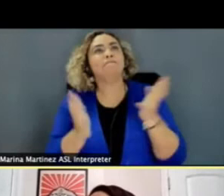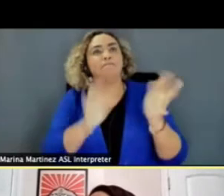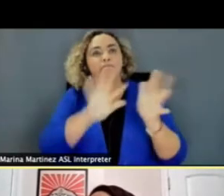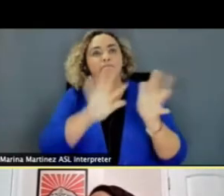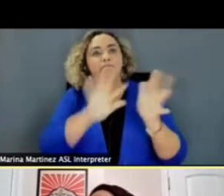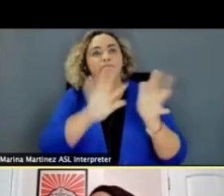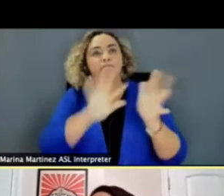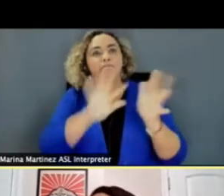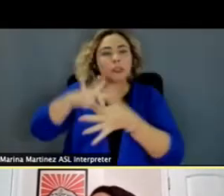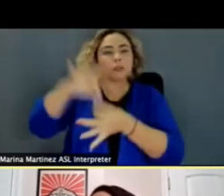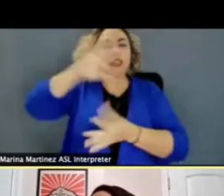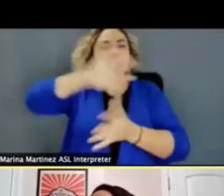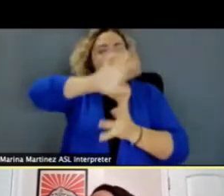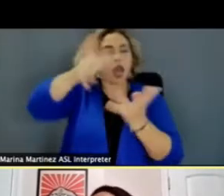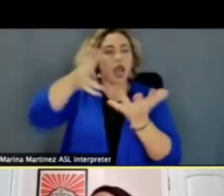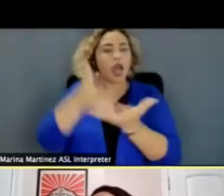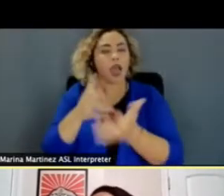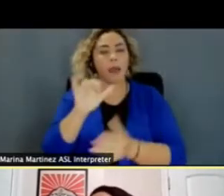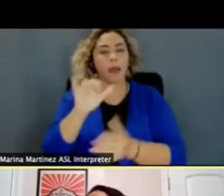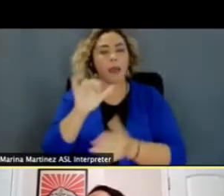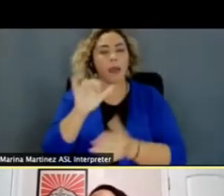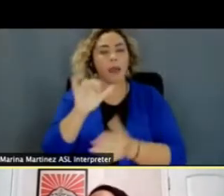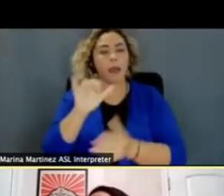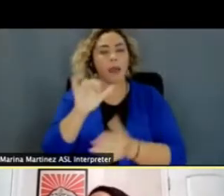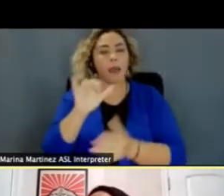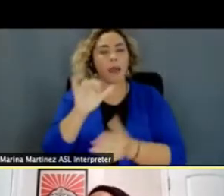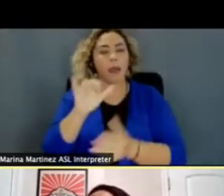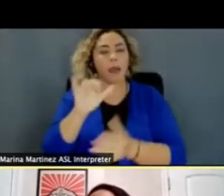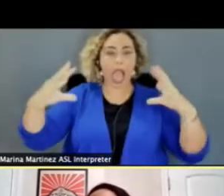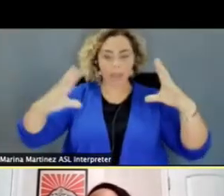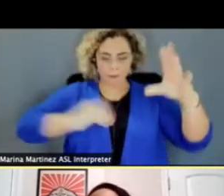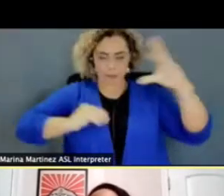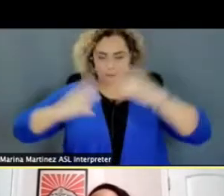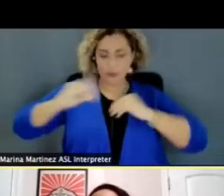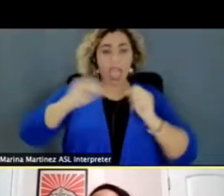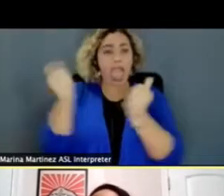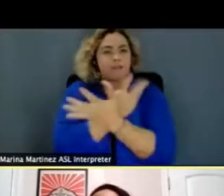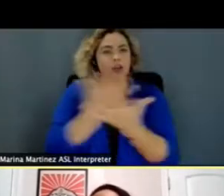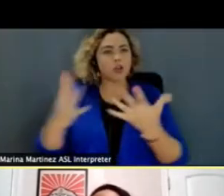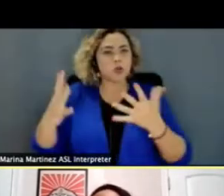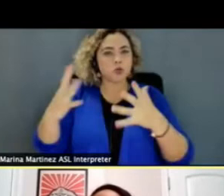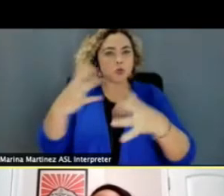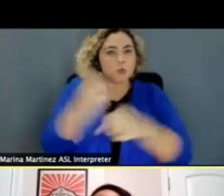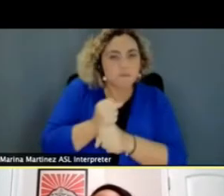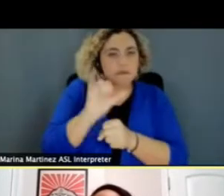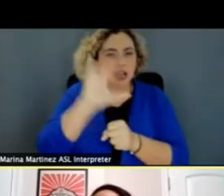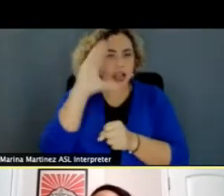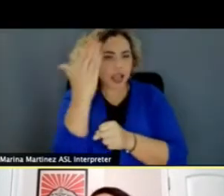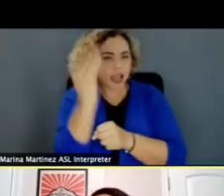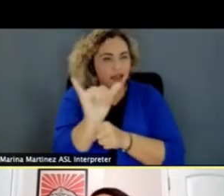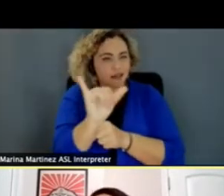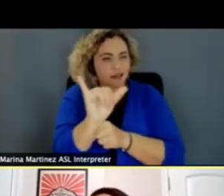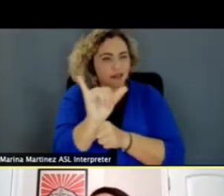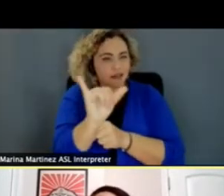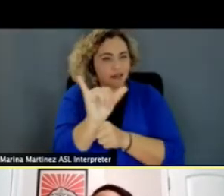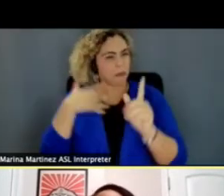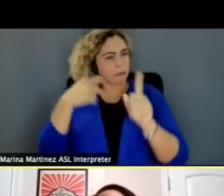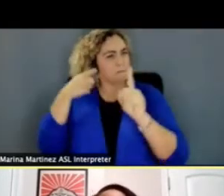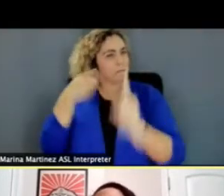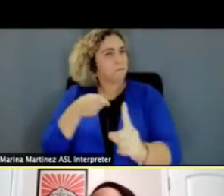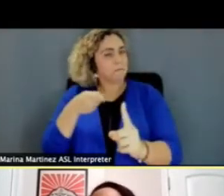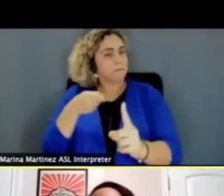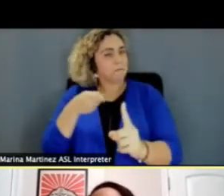spiritual thing. Like Black absorbs everything, right? And